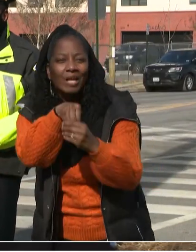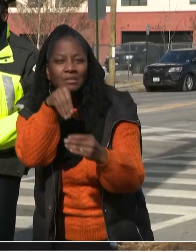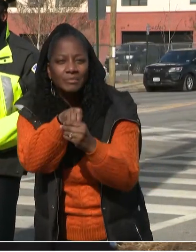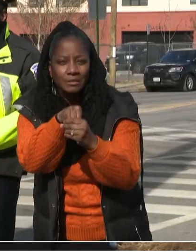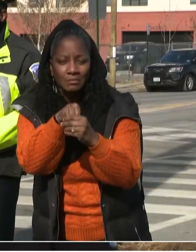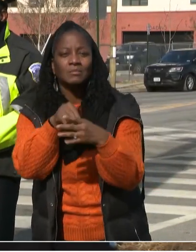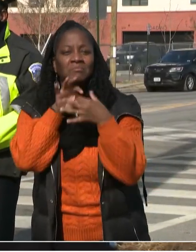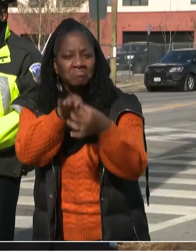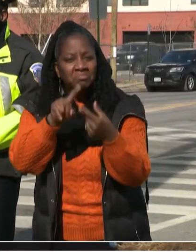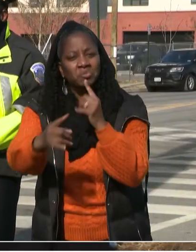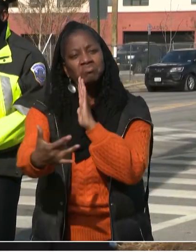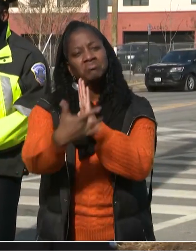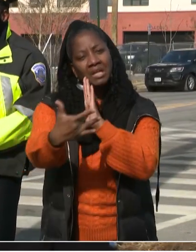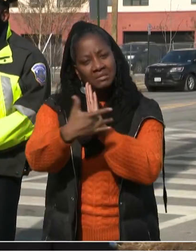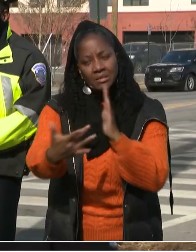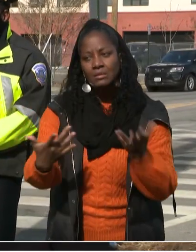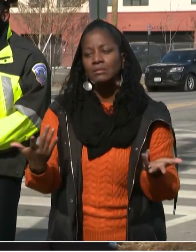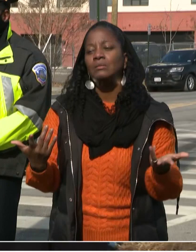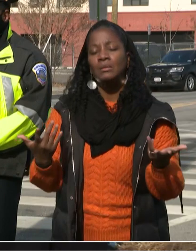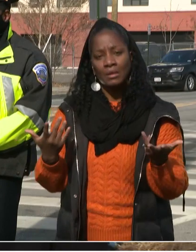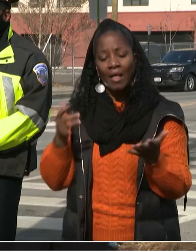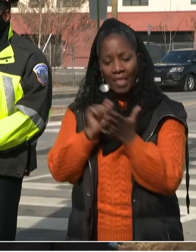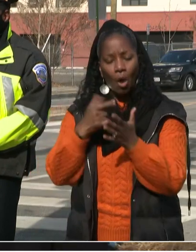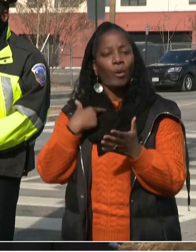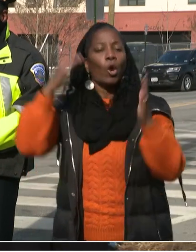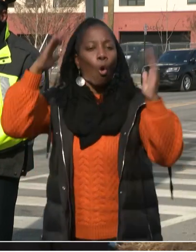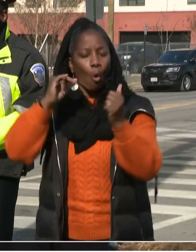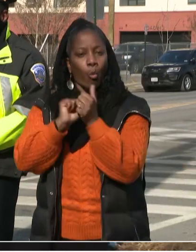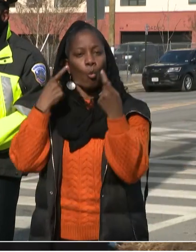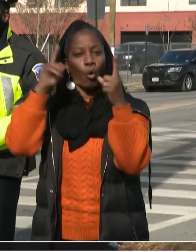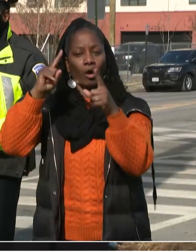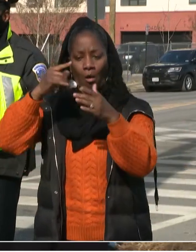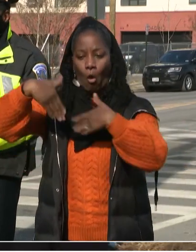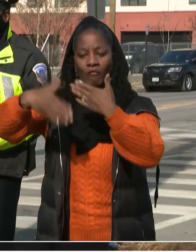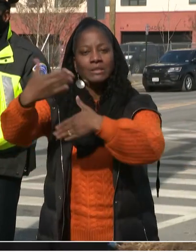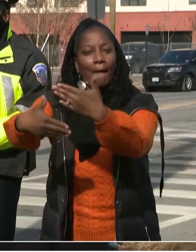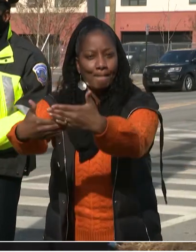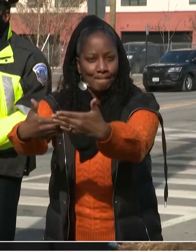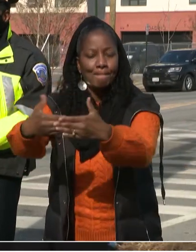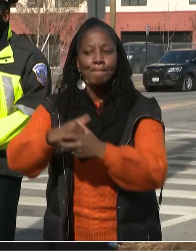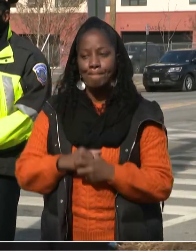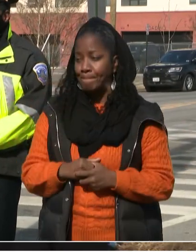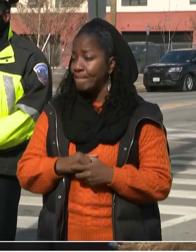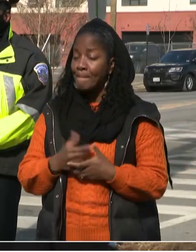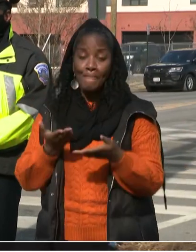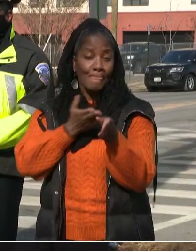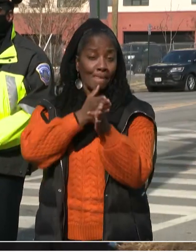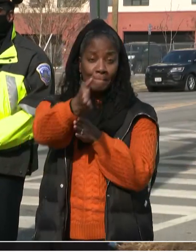in techniques that we are hopeful will work over time. Even the main